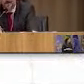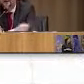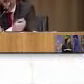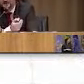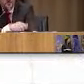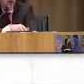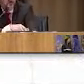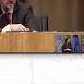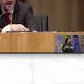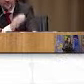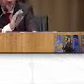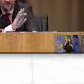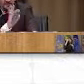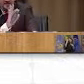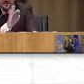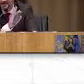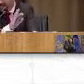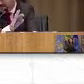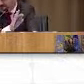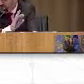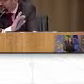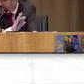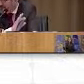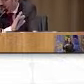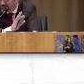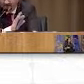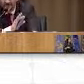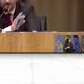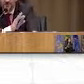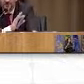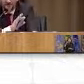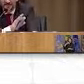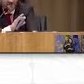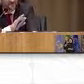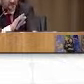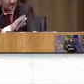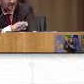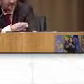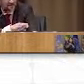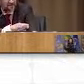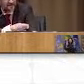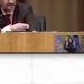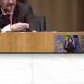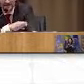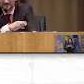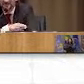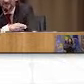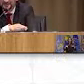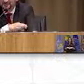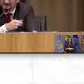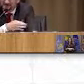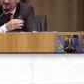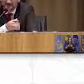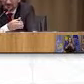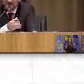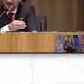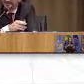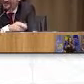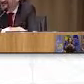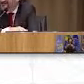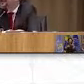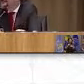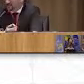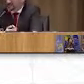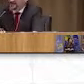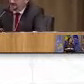I had very little time, and I would like to thank you. And in the last 5 minutes before we end this table, I am available